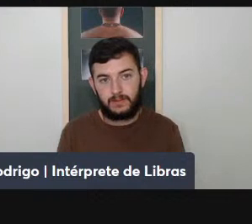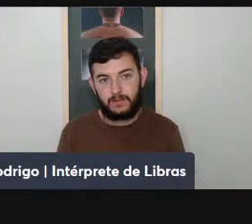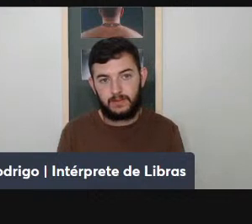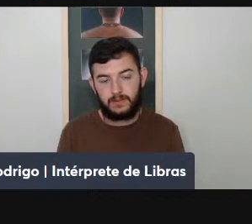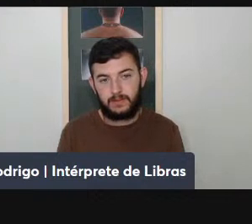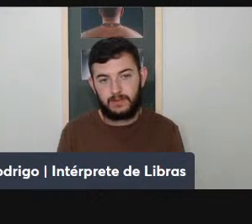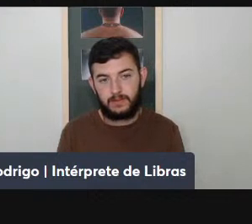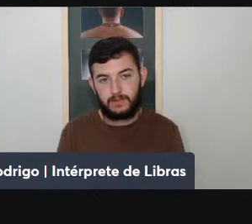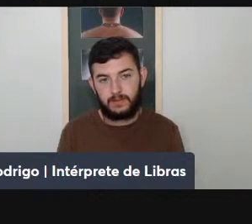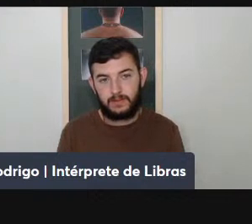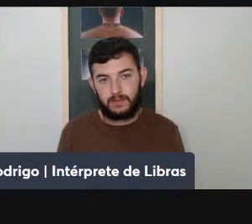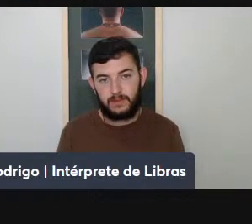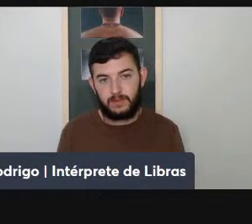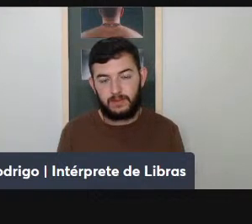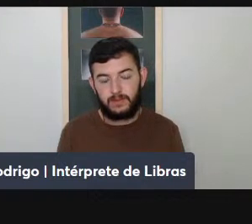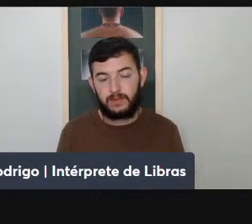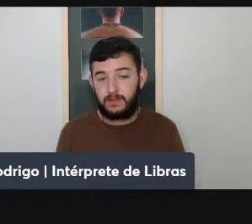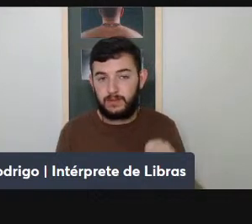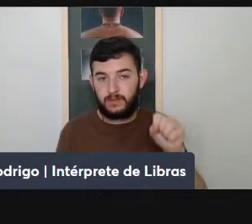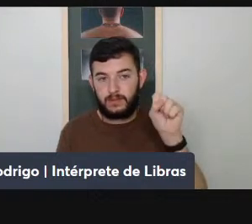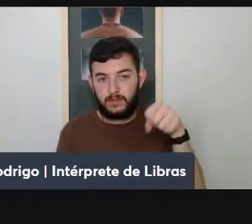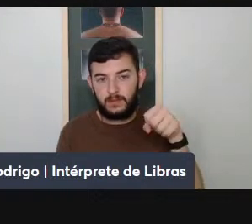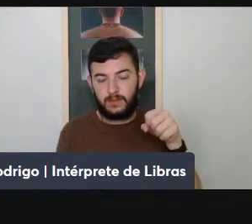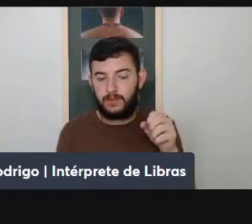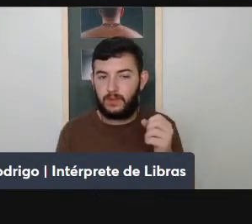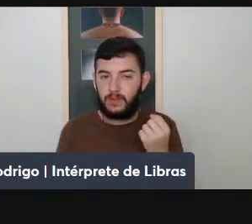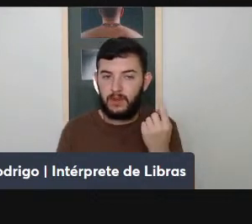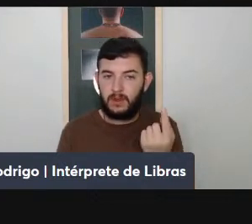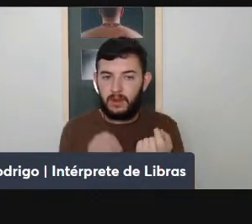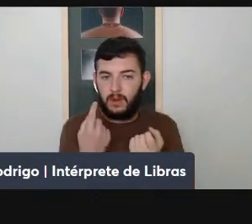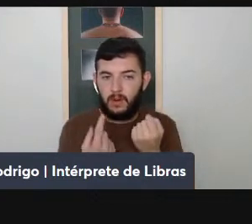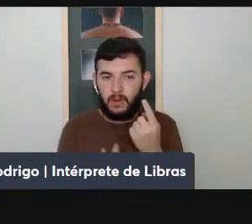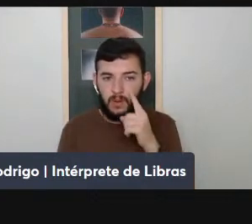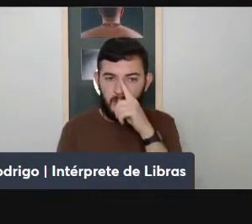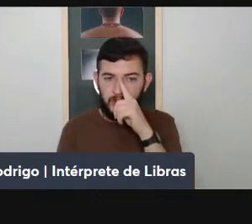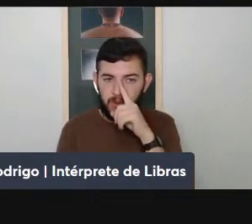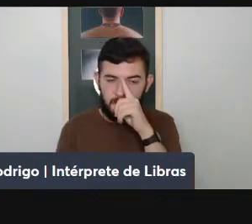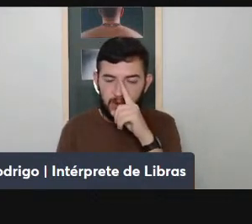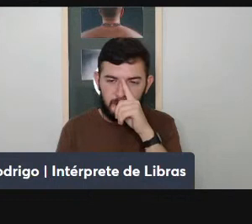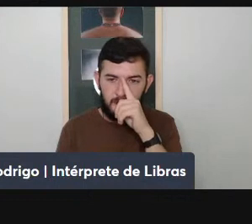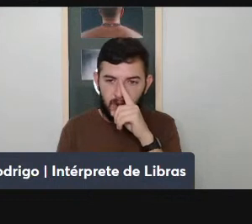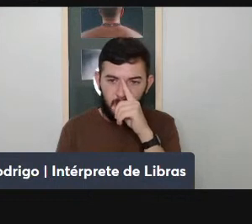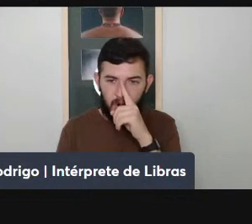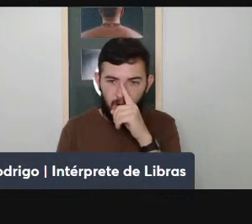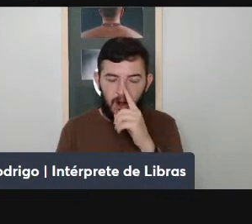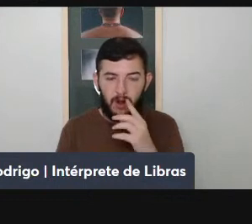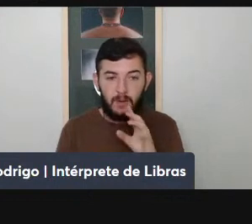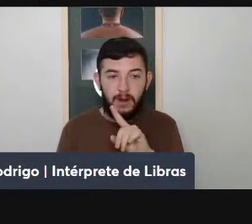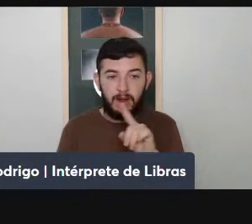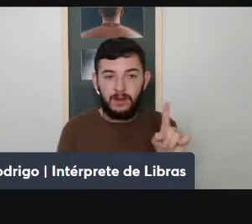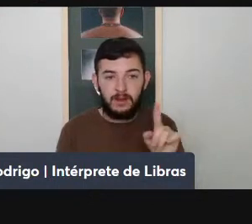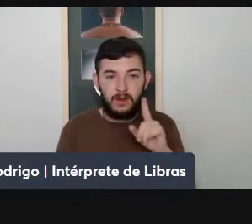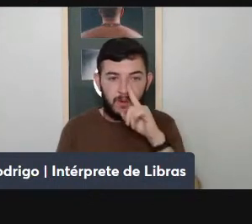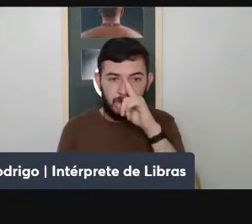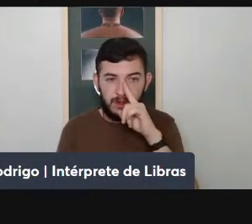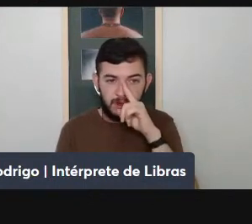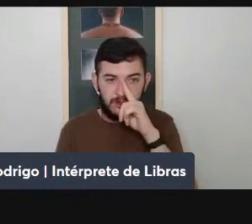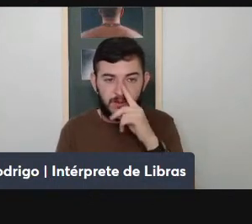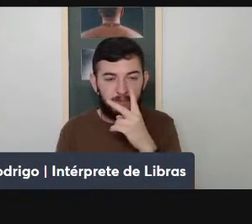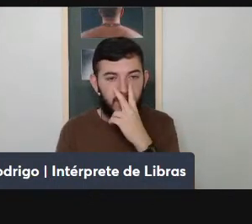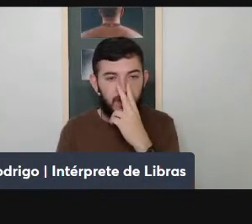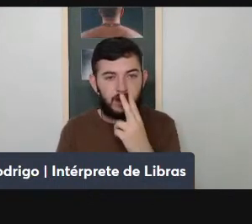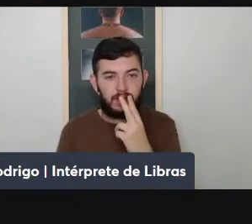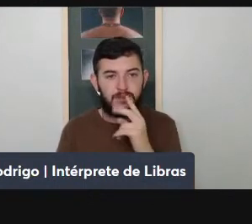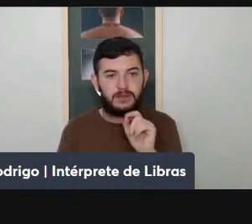have. Sim, há alguns riscos aqui. Um dos riscos é parecer que você está falando de cima